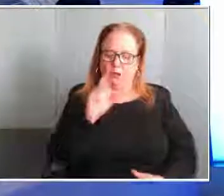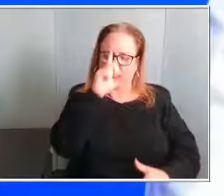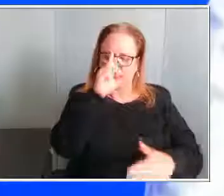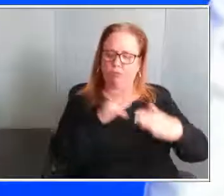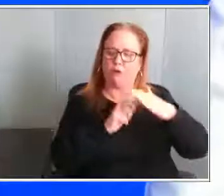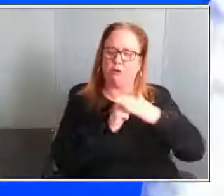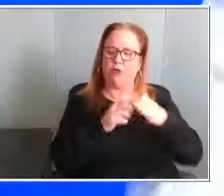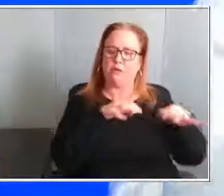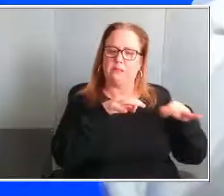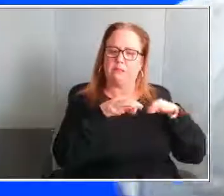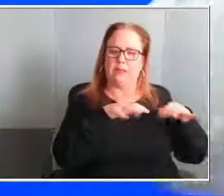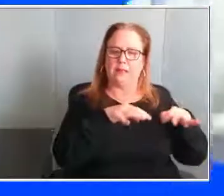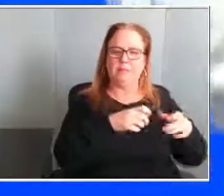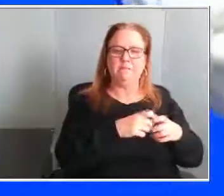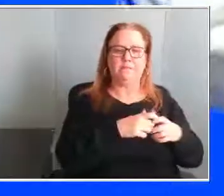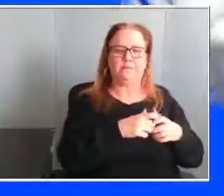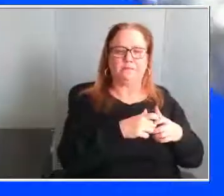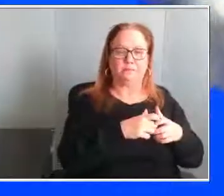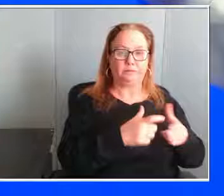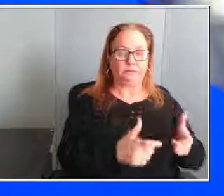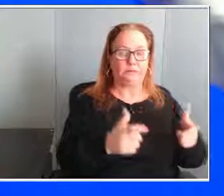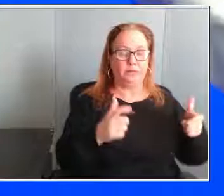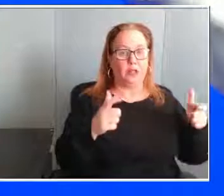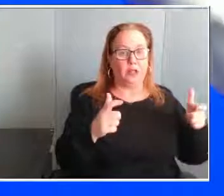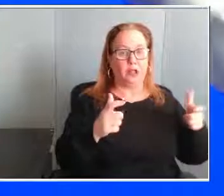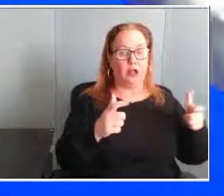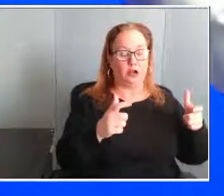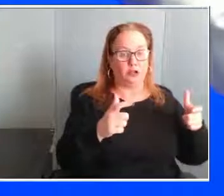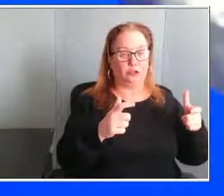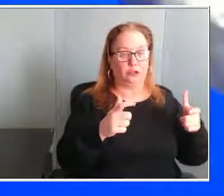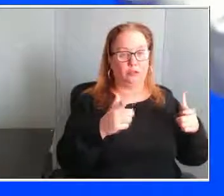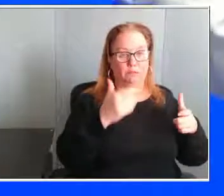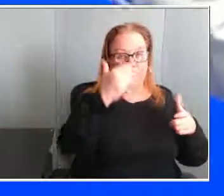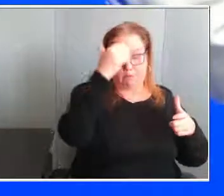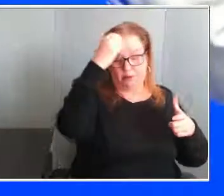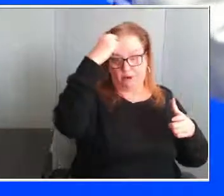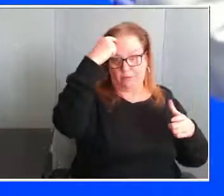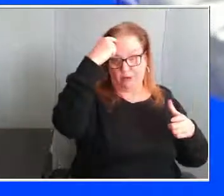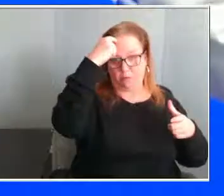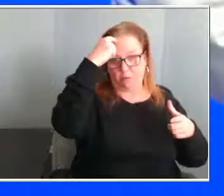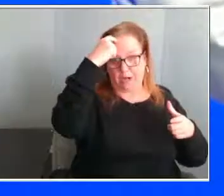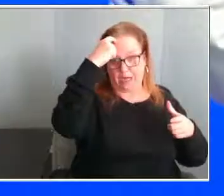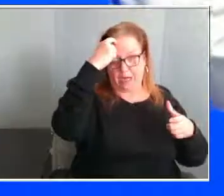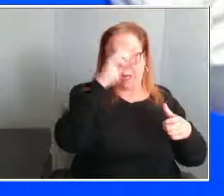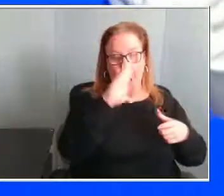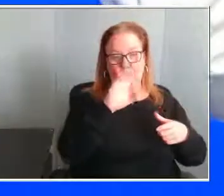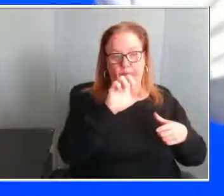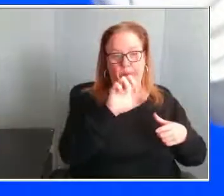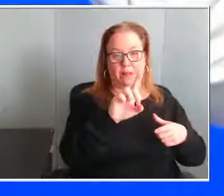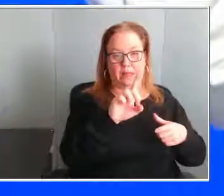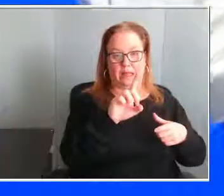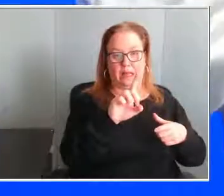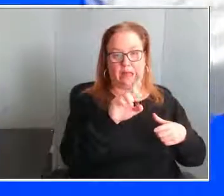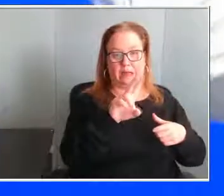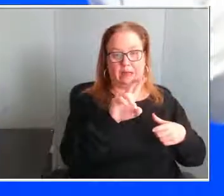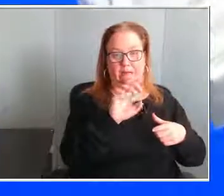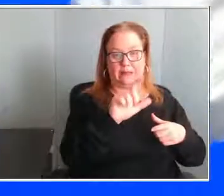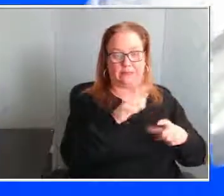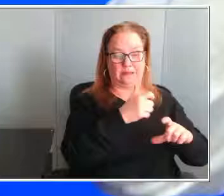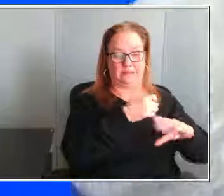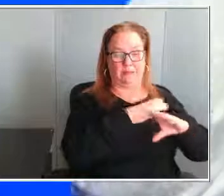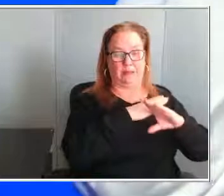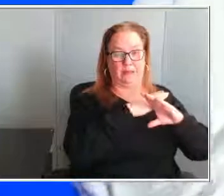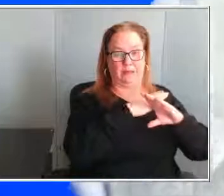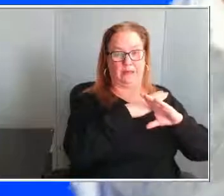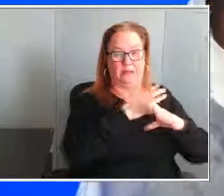again, is where you have a large portion of that brain where the blood vessels blocked is already